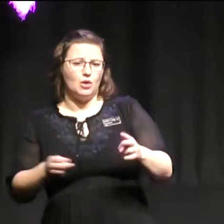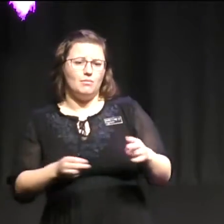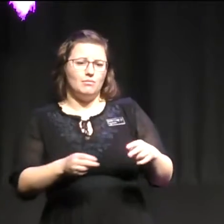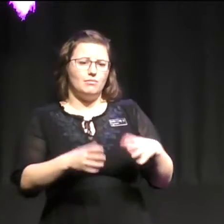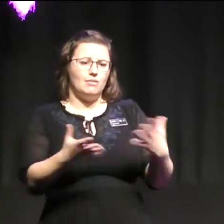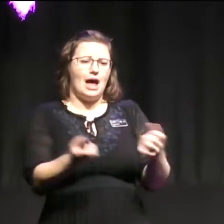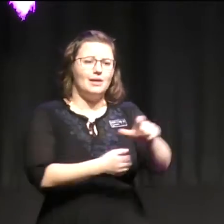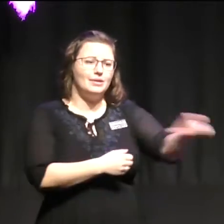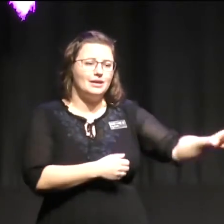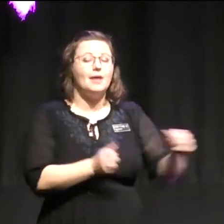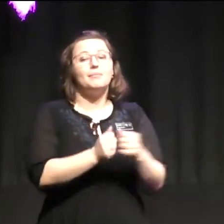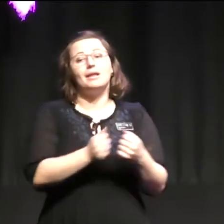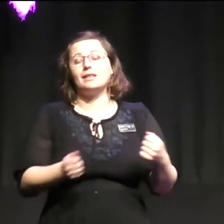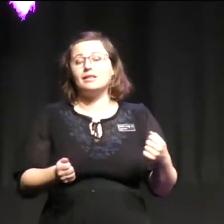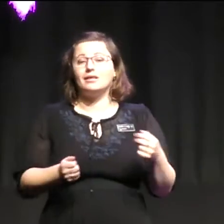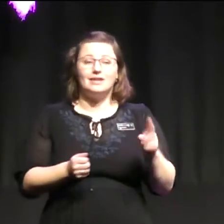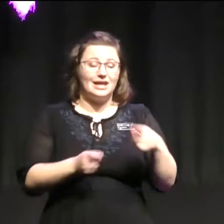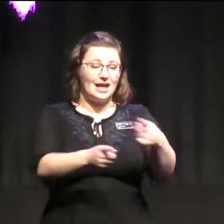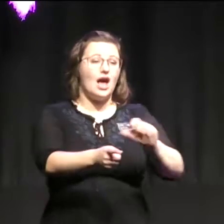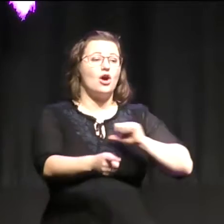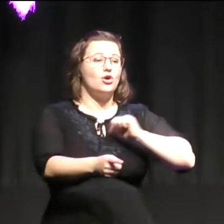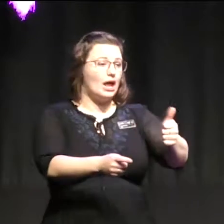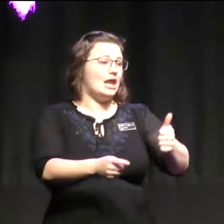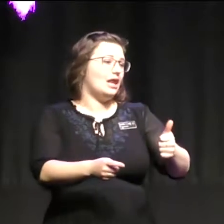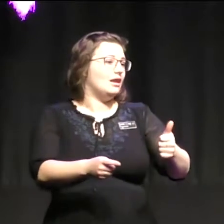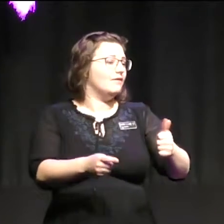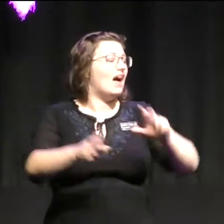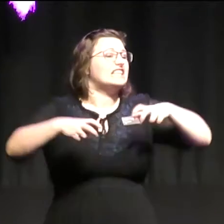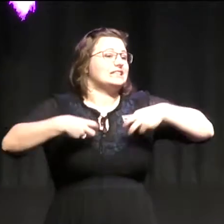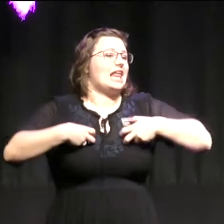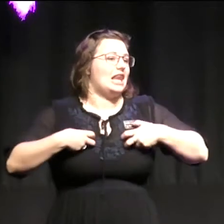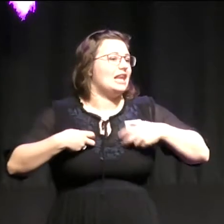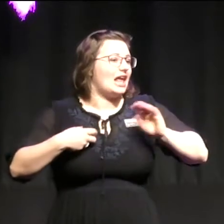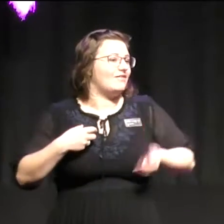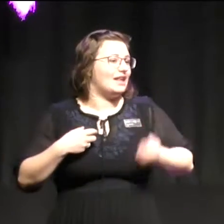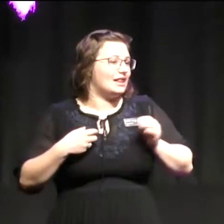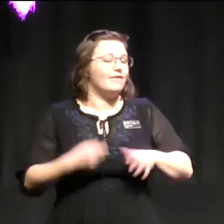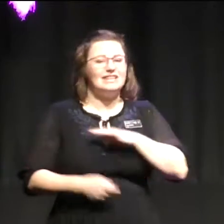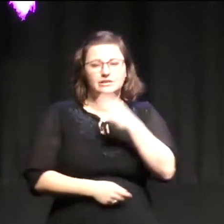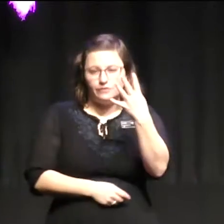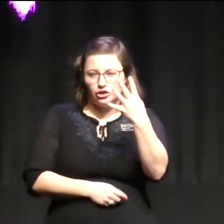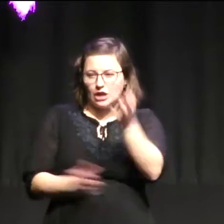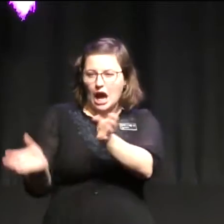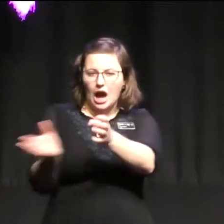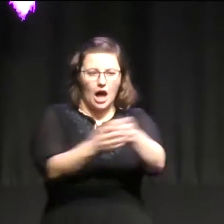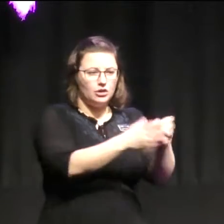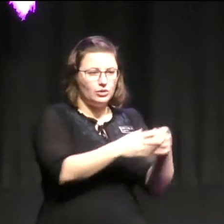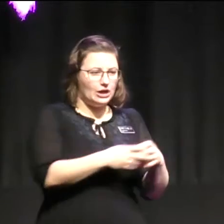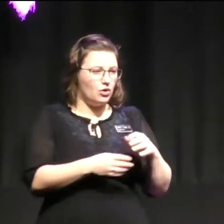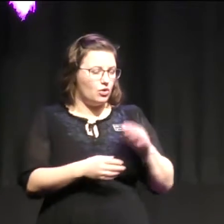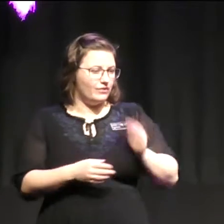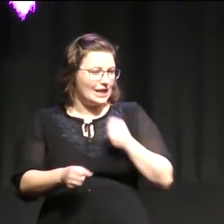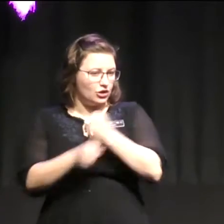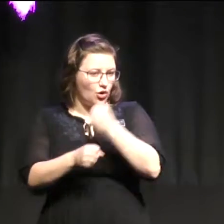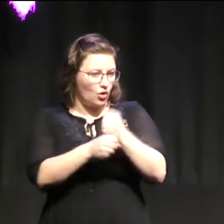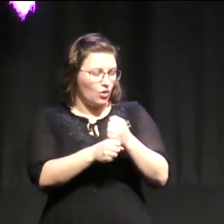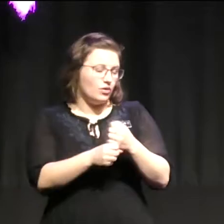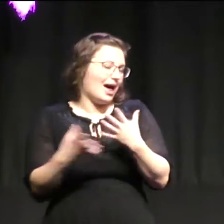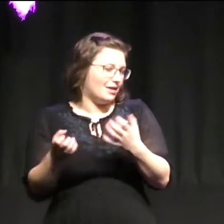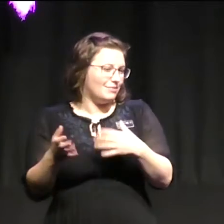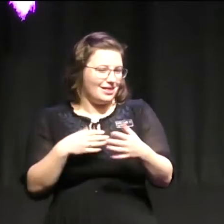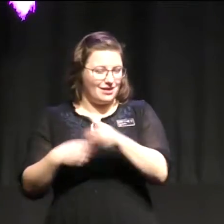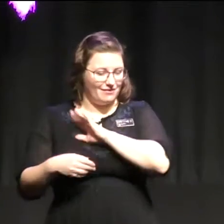own account or self-employed women workers. And there are 4 categories of women workers that we